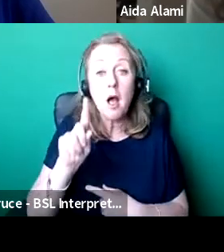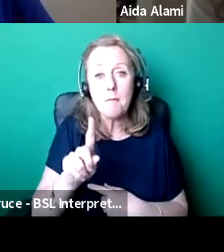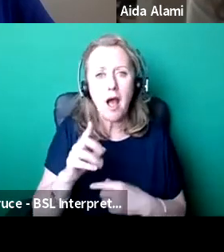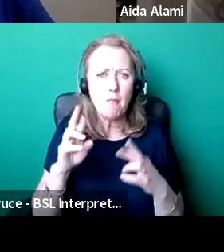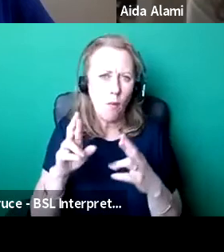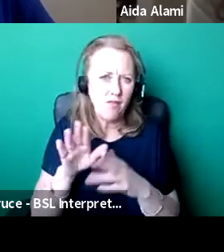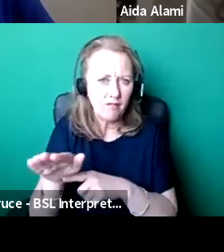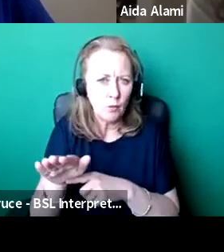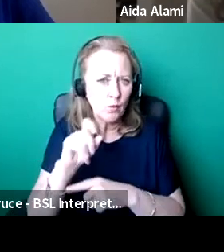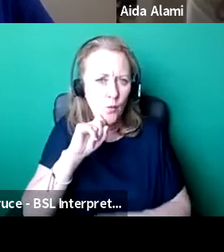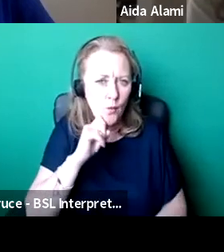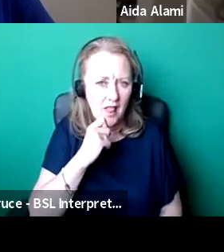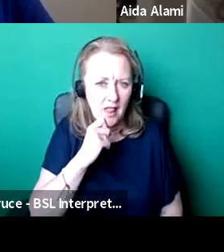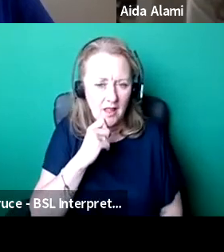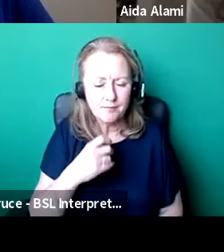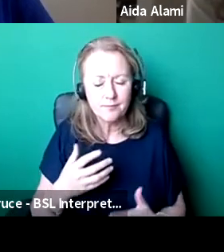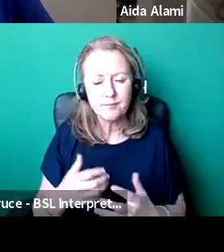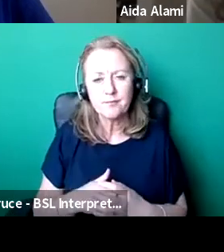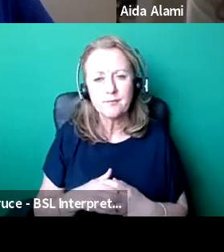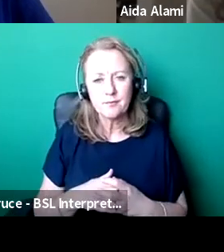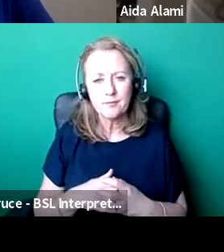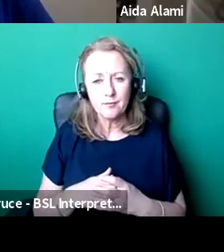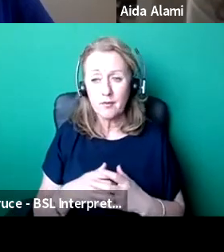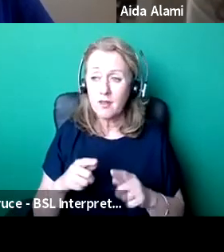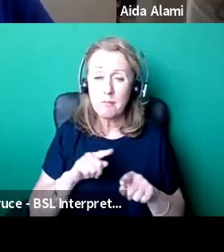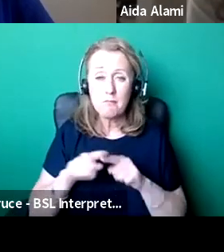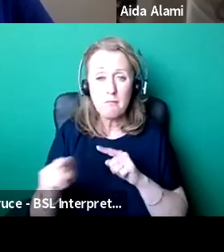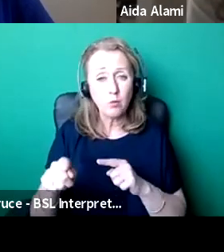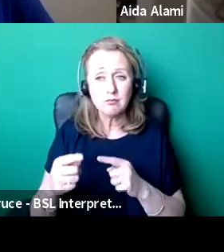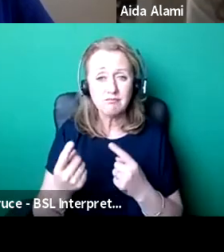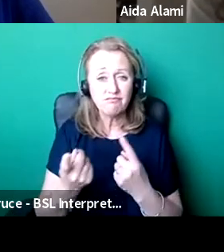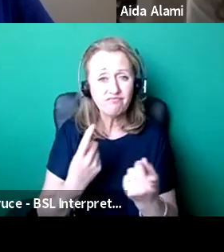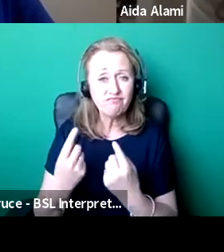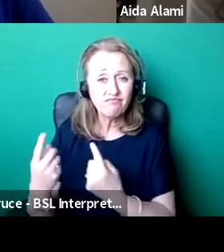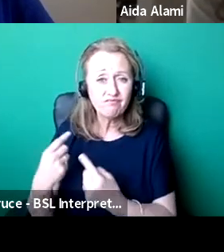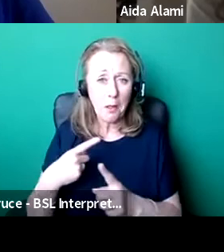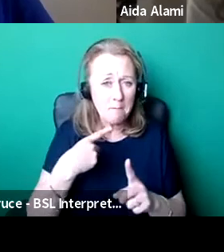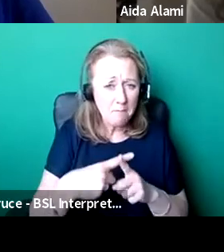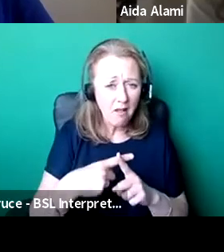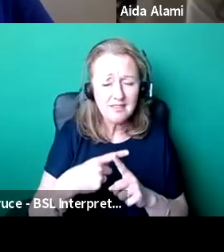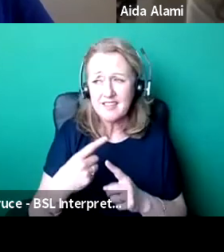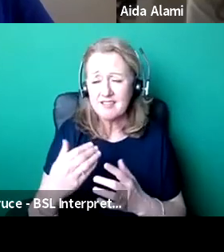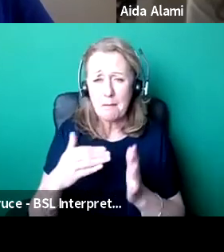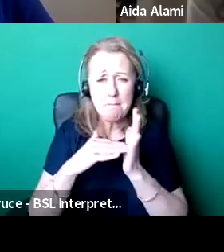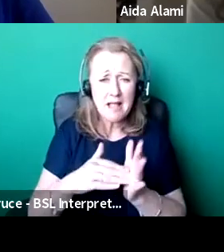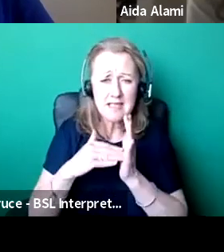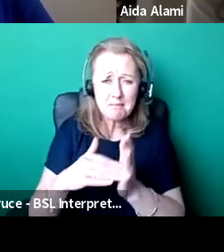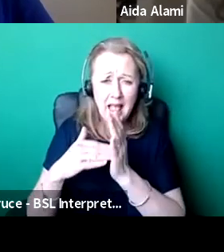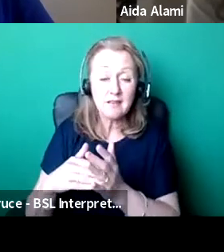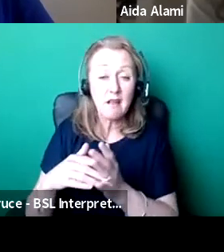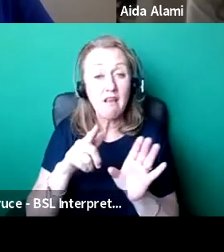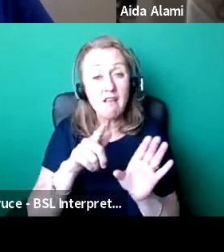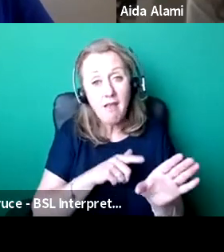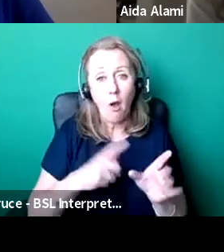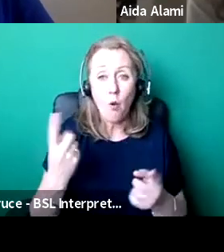hopeful for the future. And the reception is overwhelmingly positive, and that's demonstrated by so many messages that I get from young and